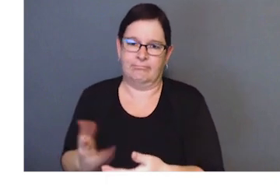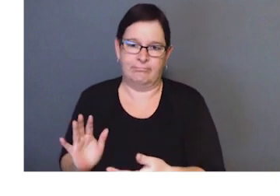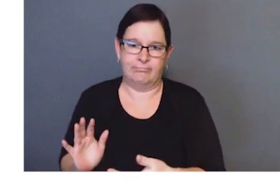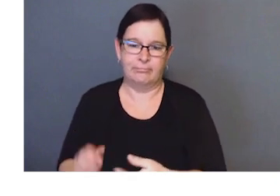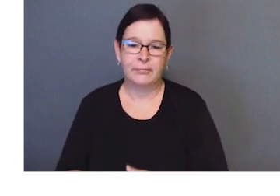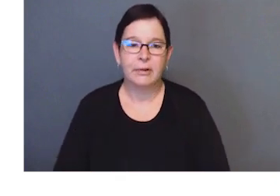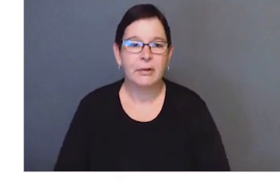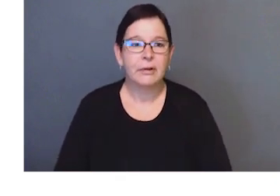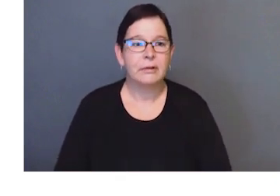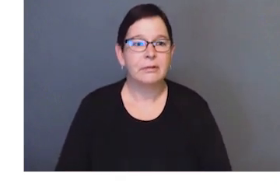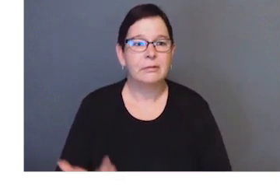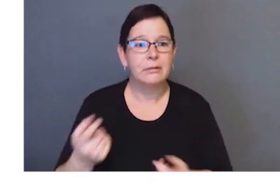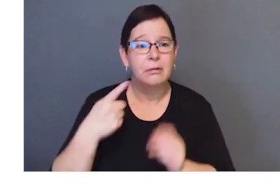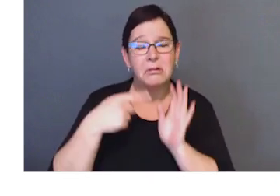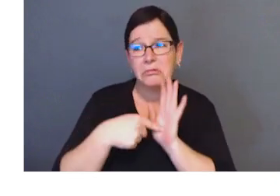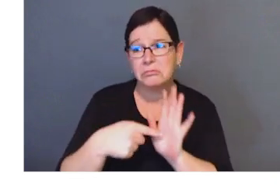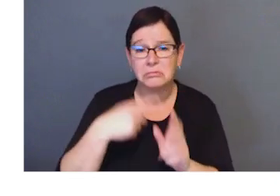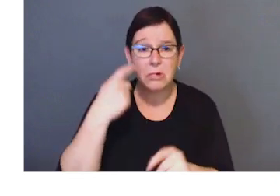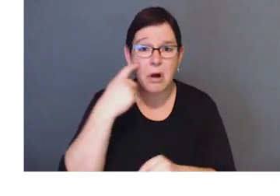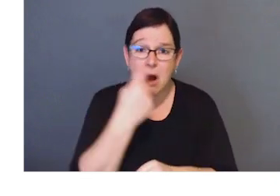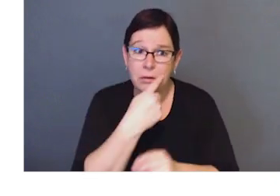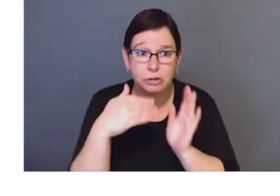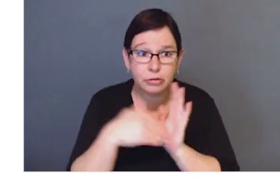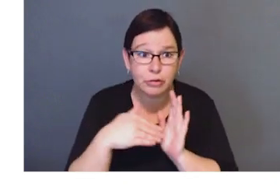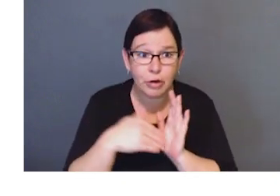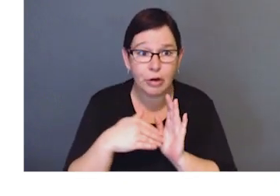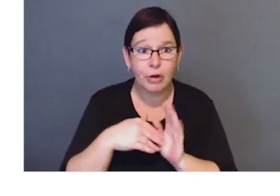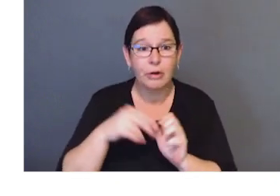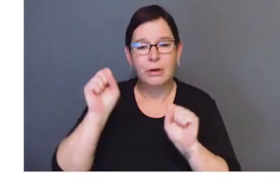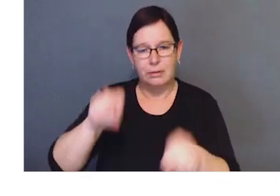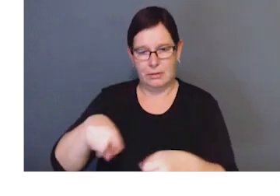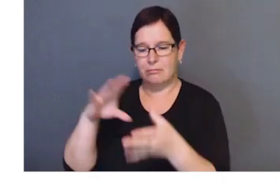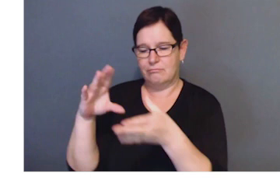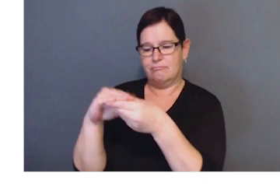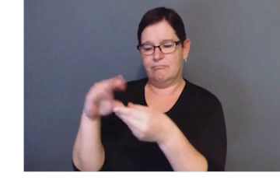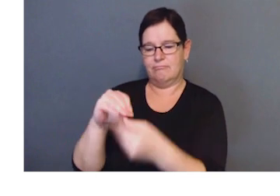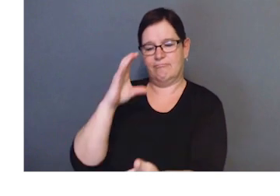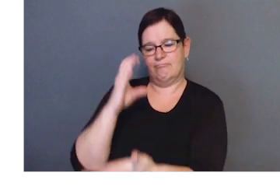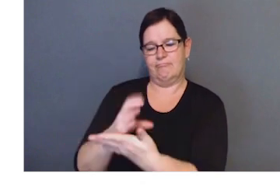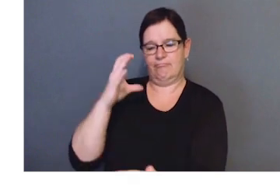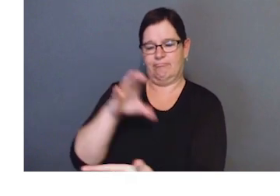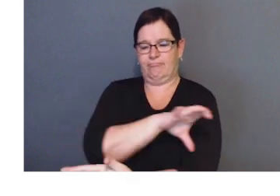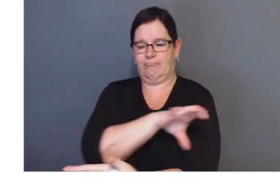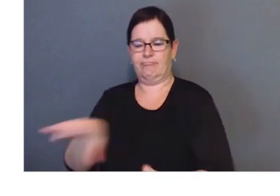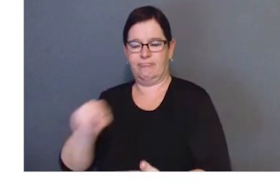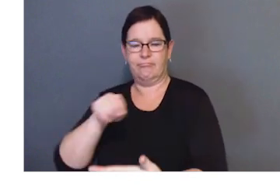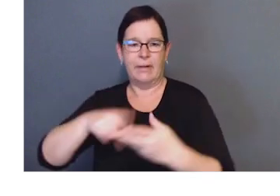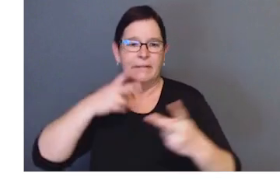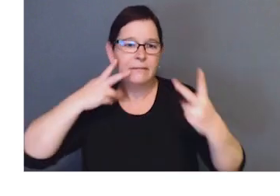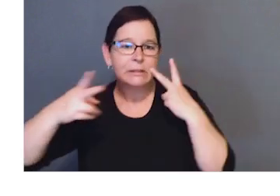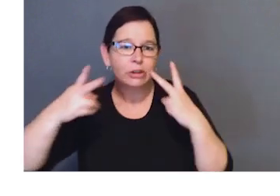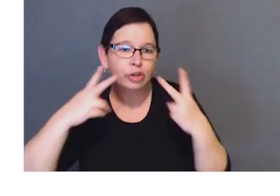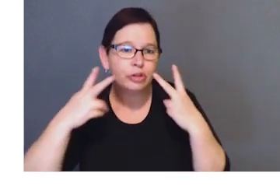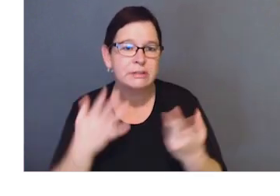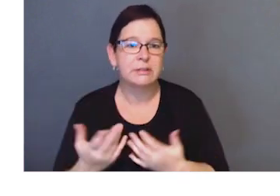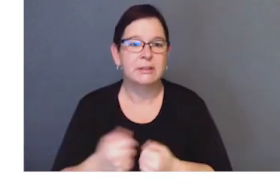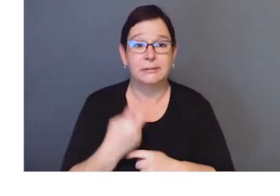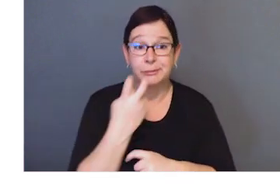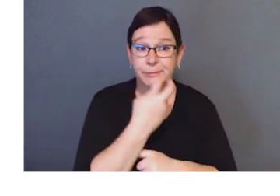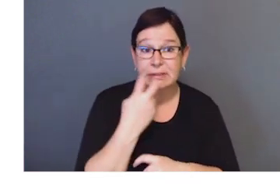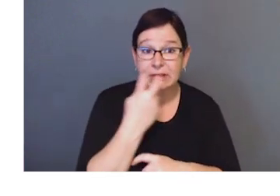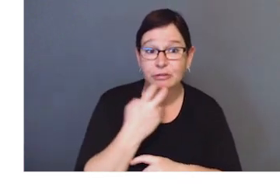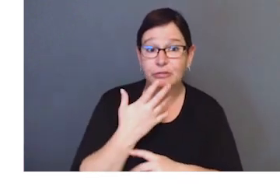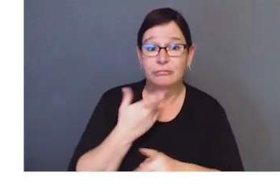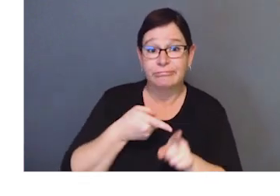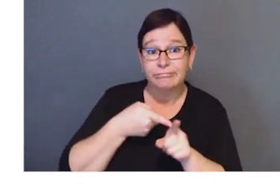speech-language pathologist can certify speaking, and an audiologist can certify hearing. To find